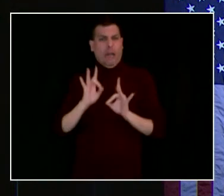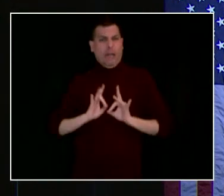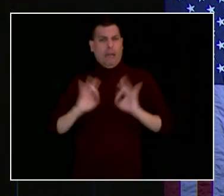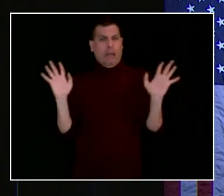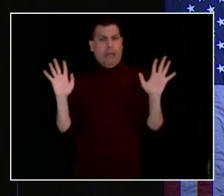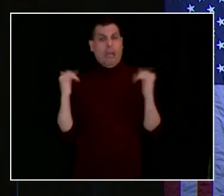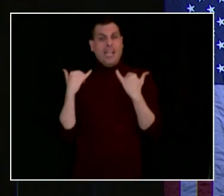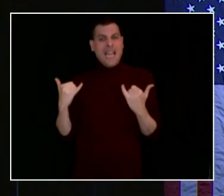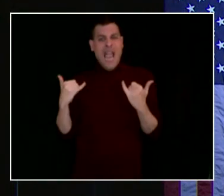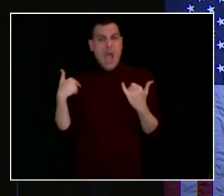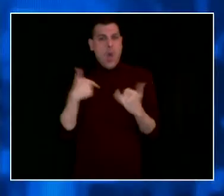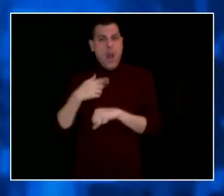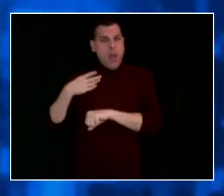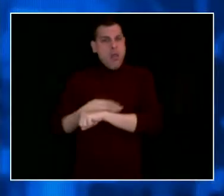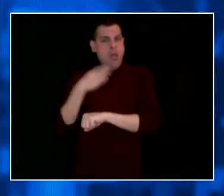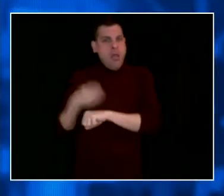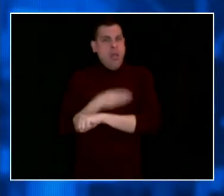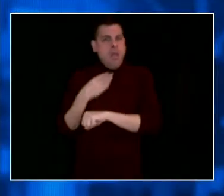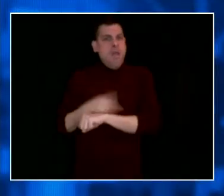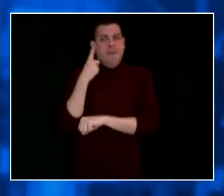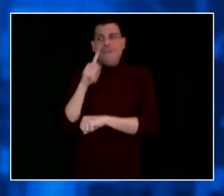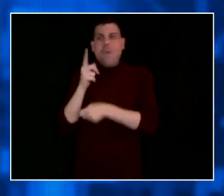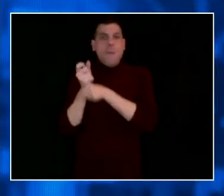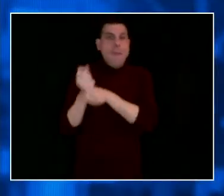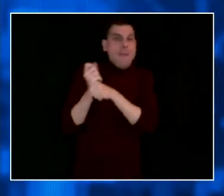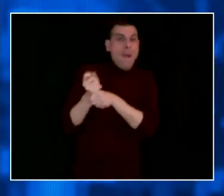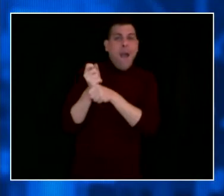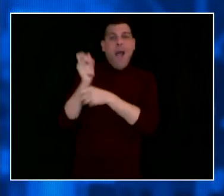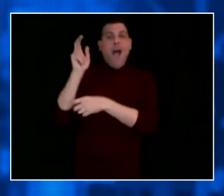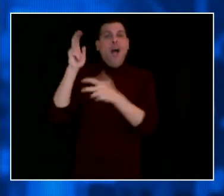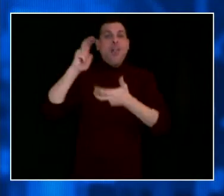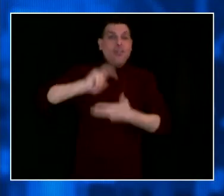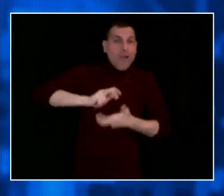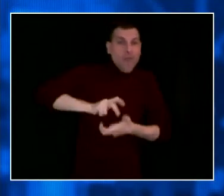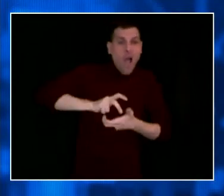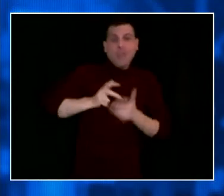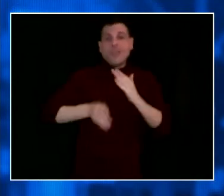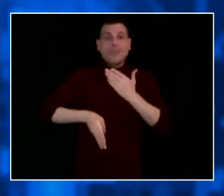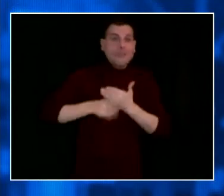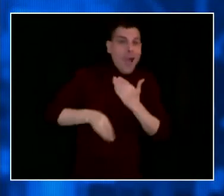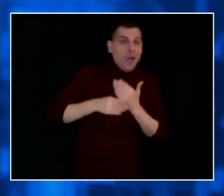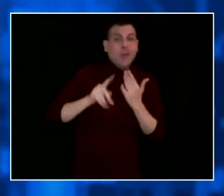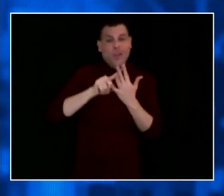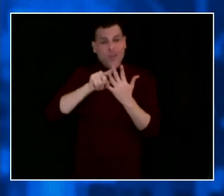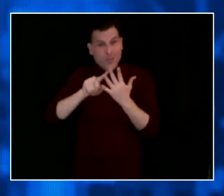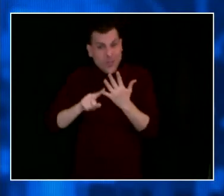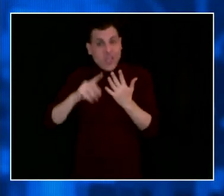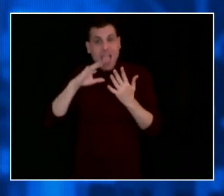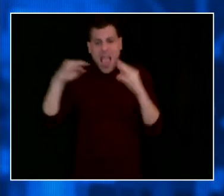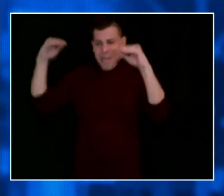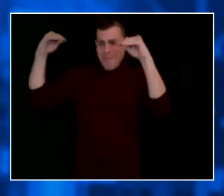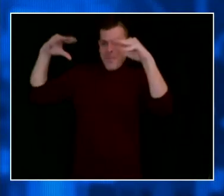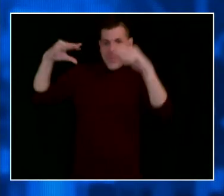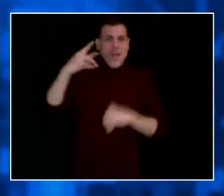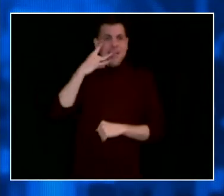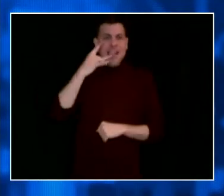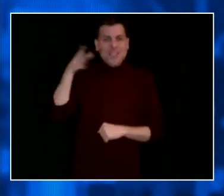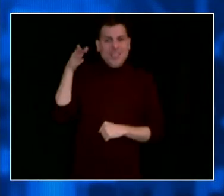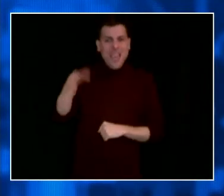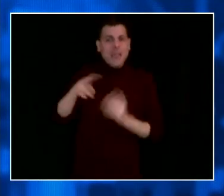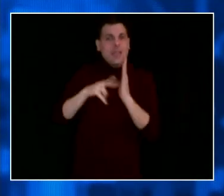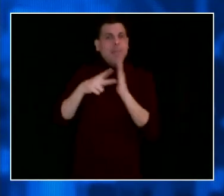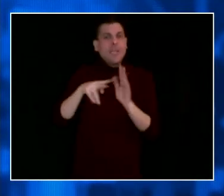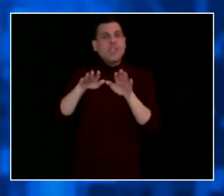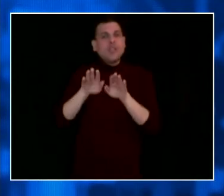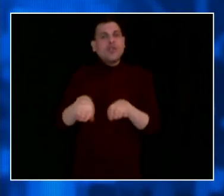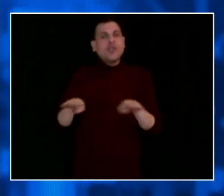football, soccer, and lacrosse. It will host programming by Saturday Night Lights, the Harlem's Children's Zone, Youth on the